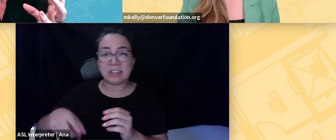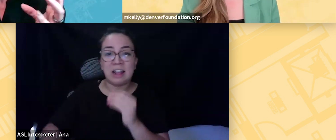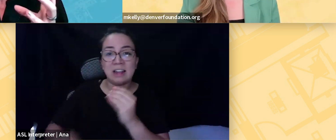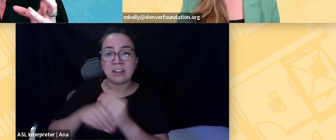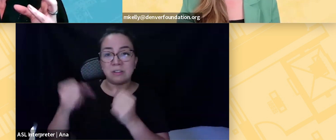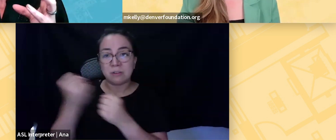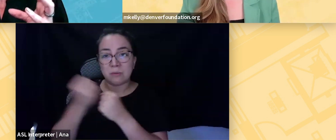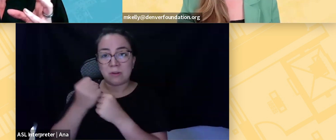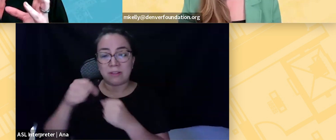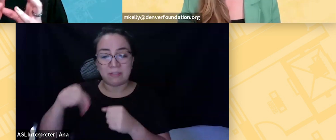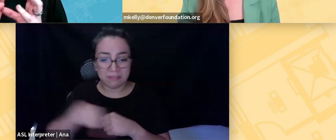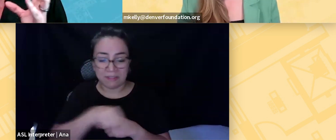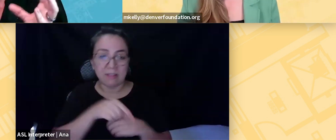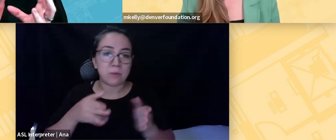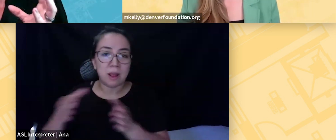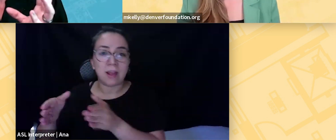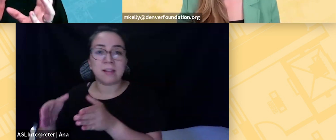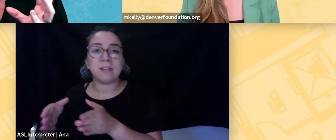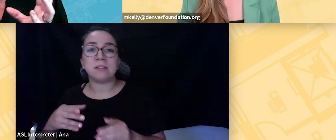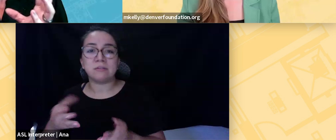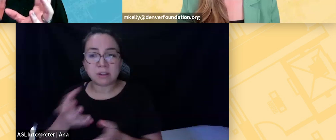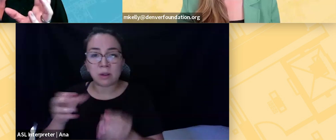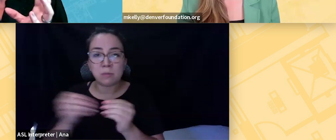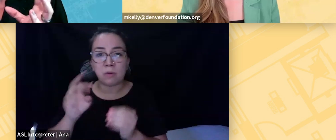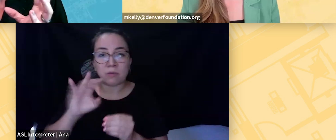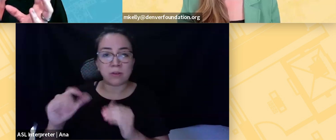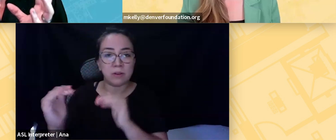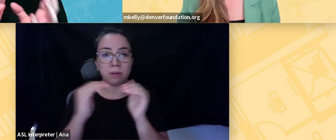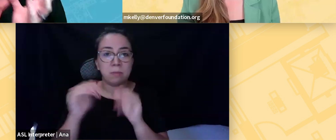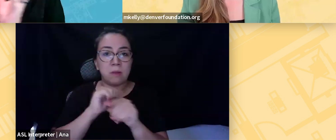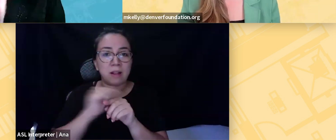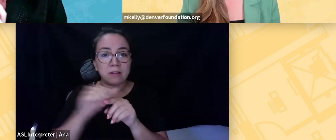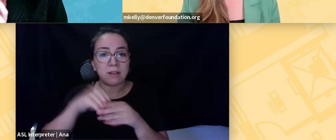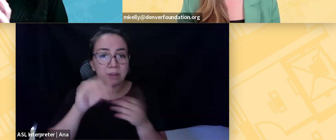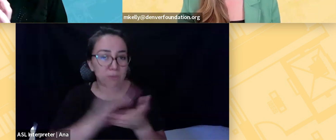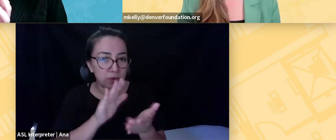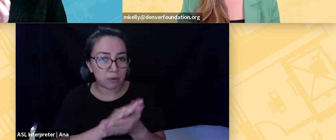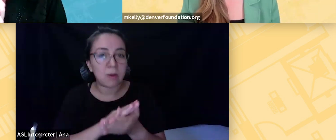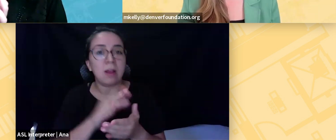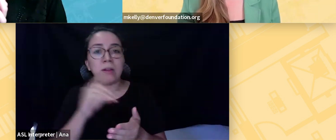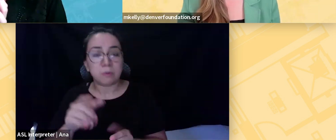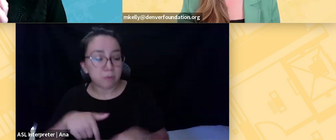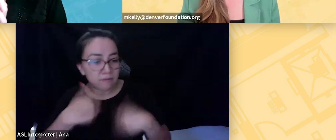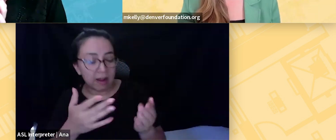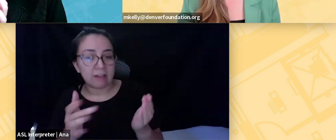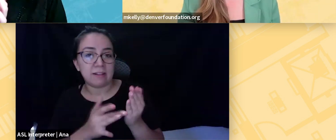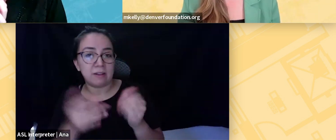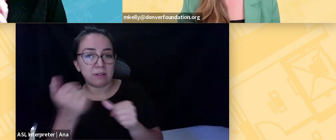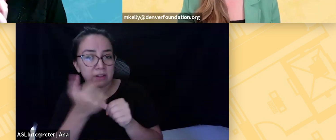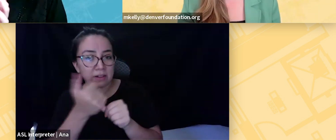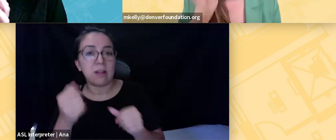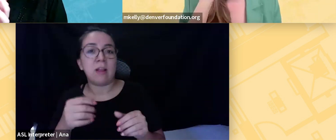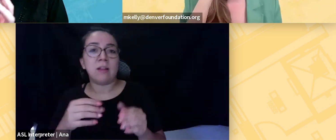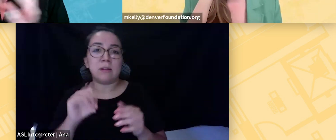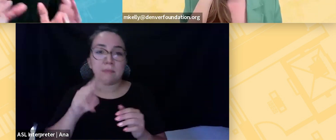these ways to engage in more racially equitable practices in the school, and you were providing technical assistance and capacity